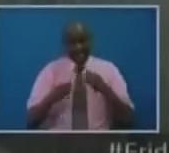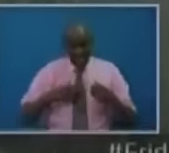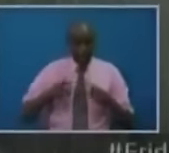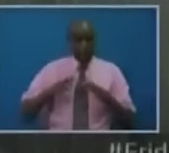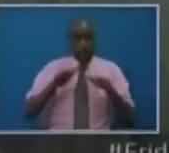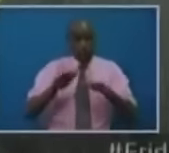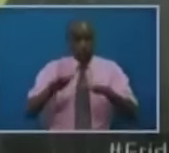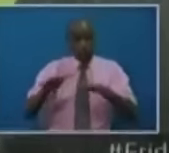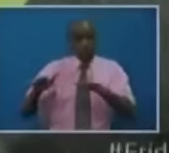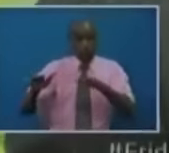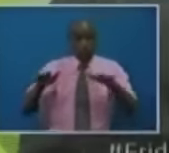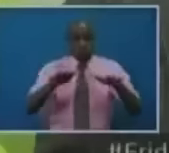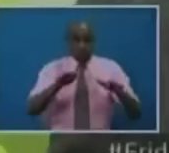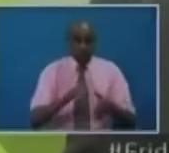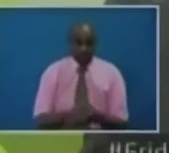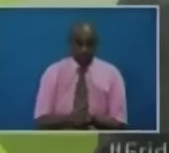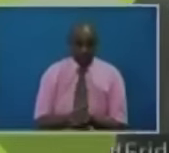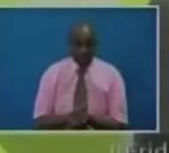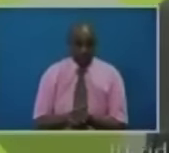katetemeka.